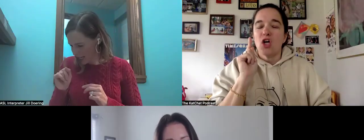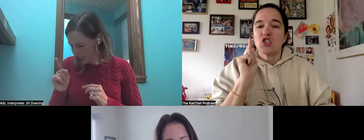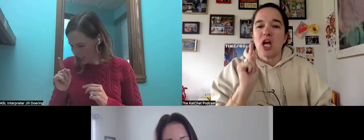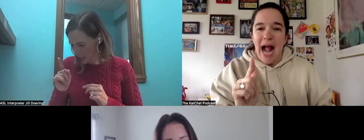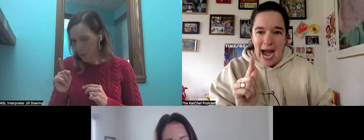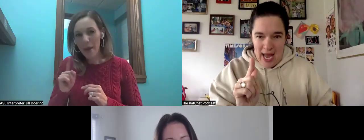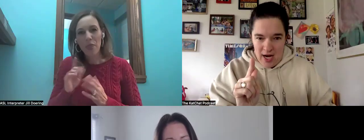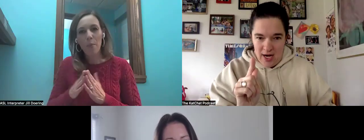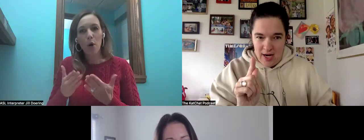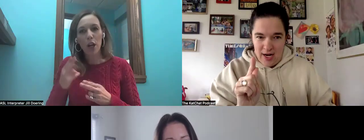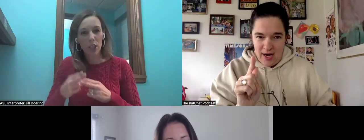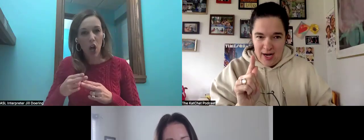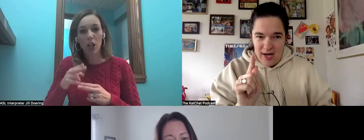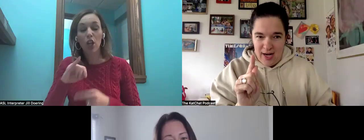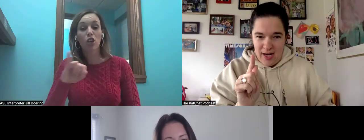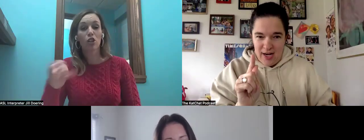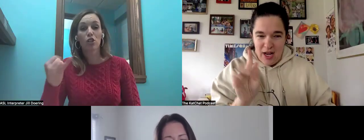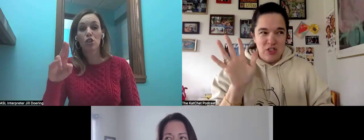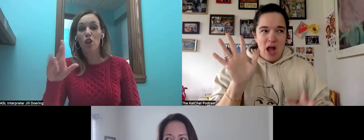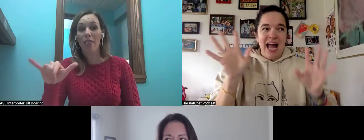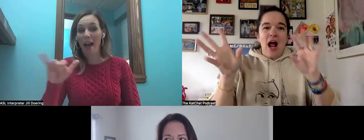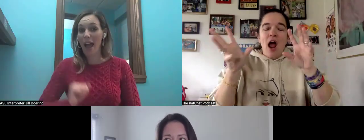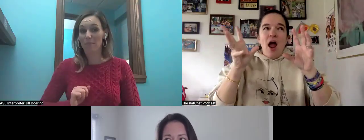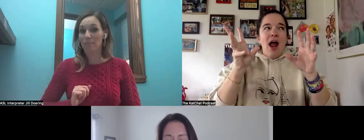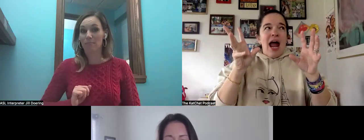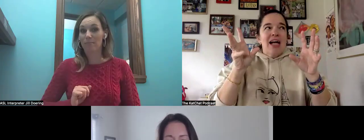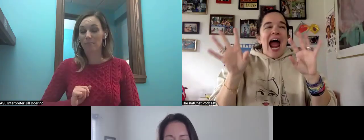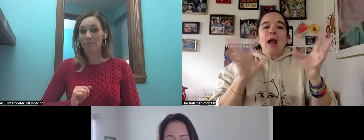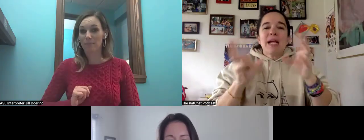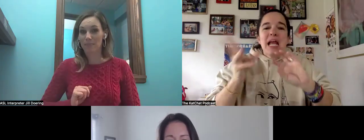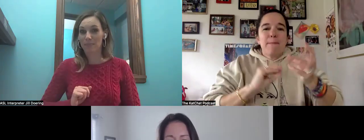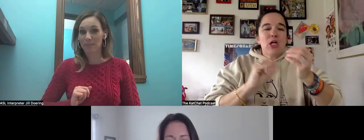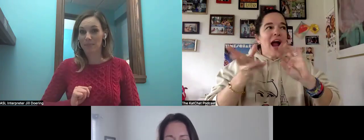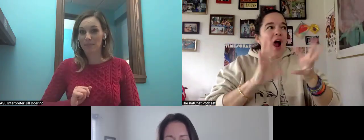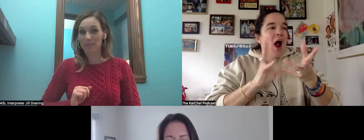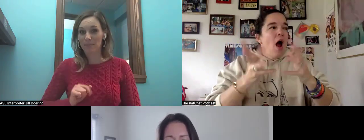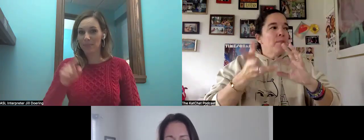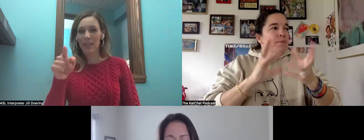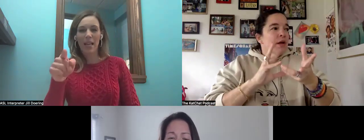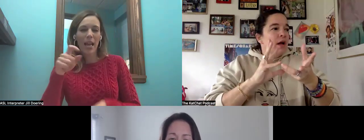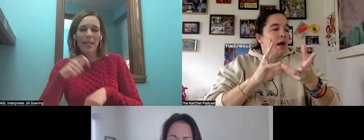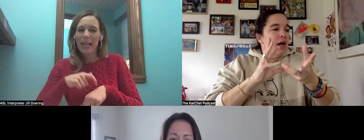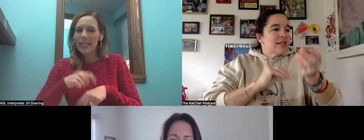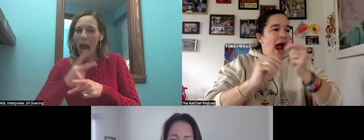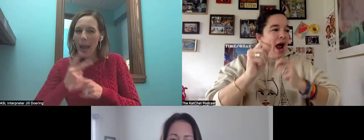called July. Mhm. That July. timekeeper, like a